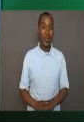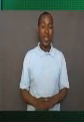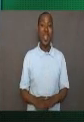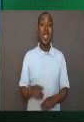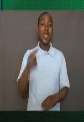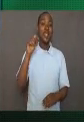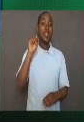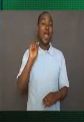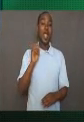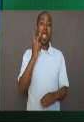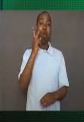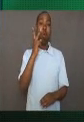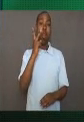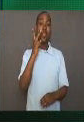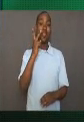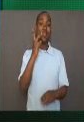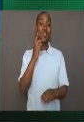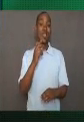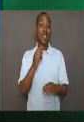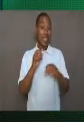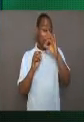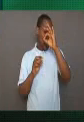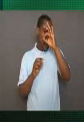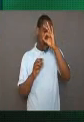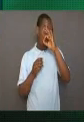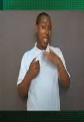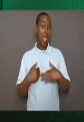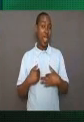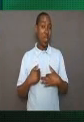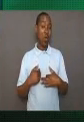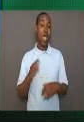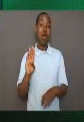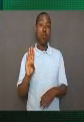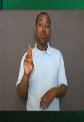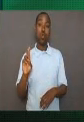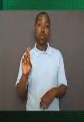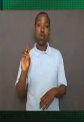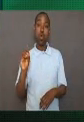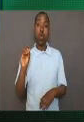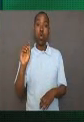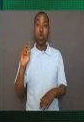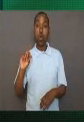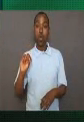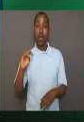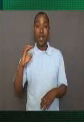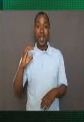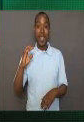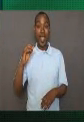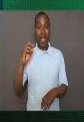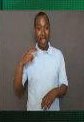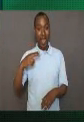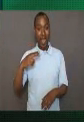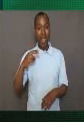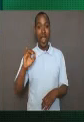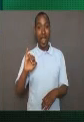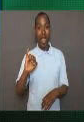tubes called bronchi. There is a left bronchus and right